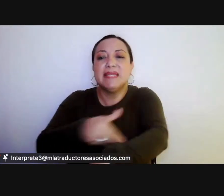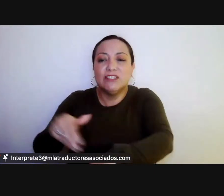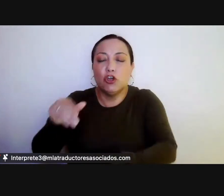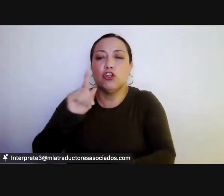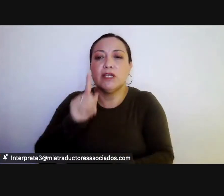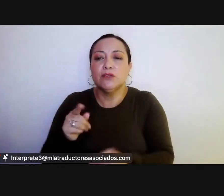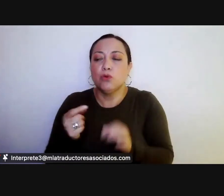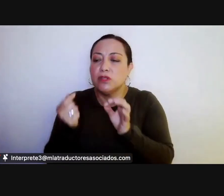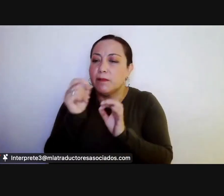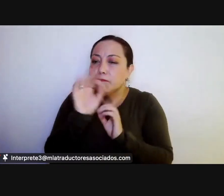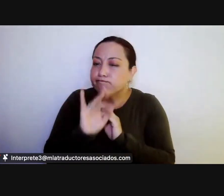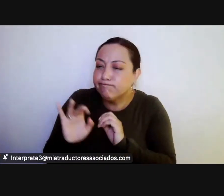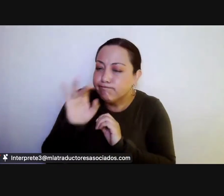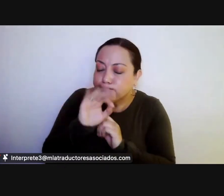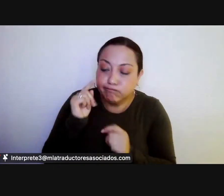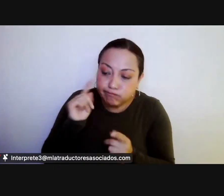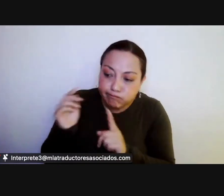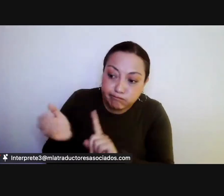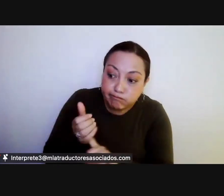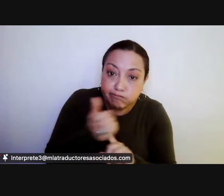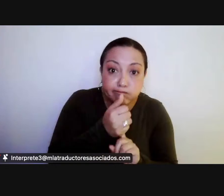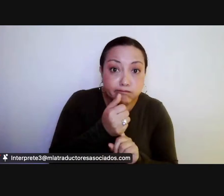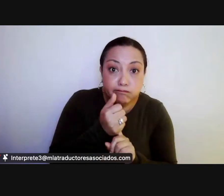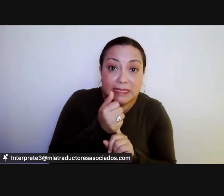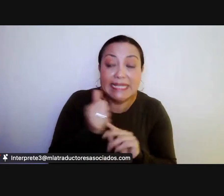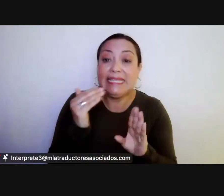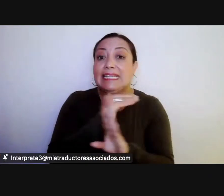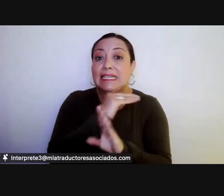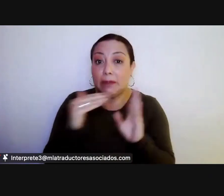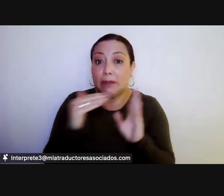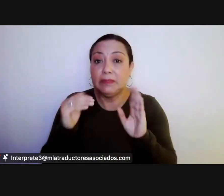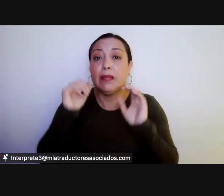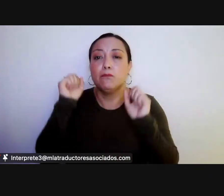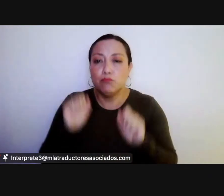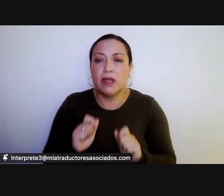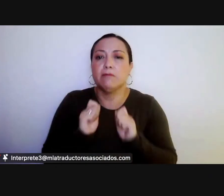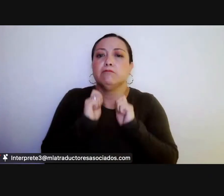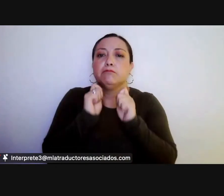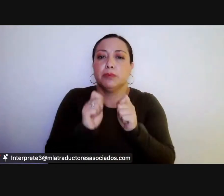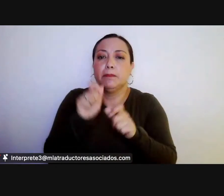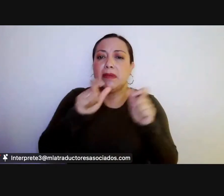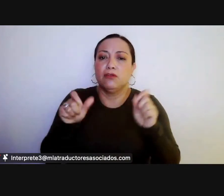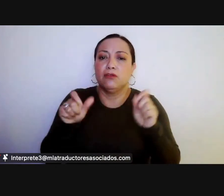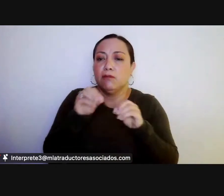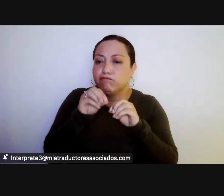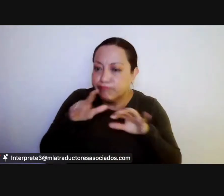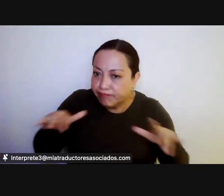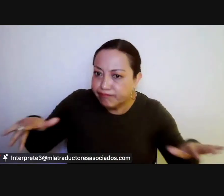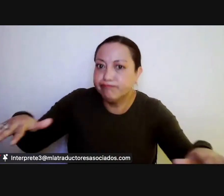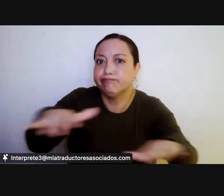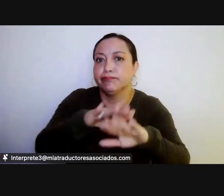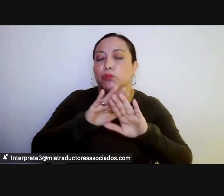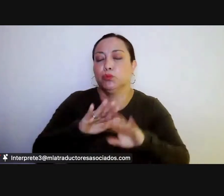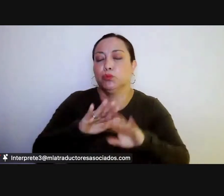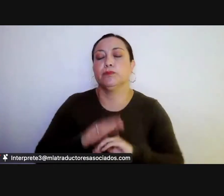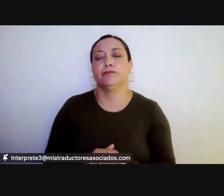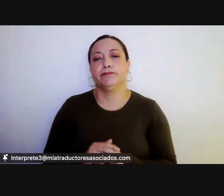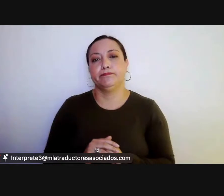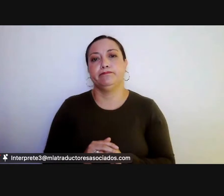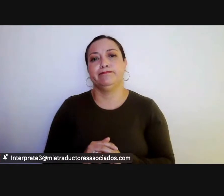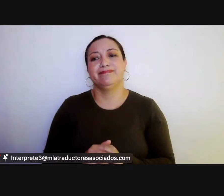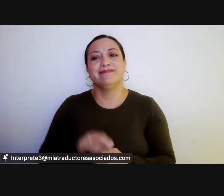There are many that are still to be discovered, and some who more than half would have the potentiality